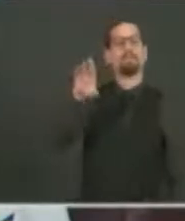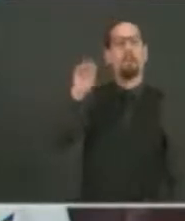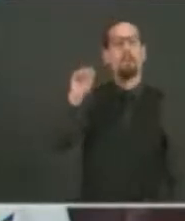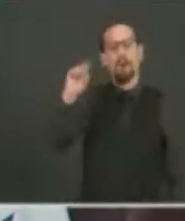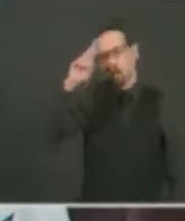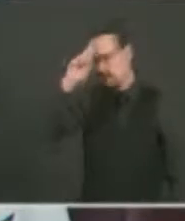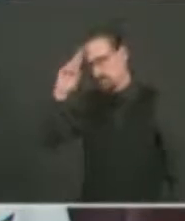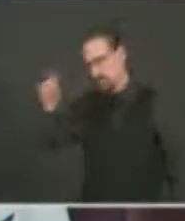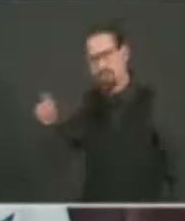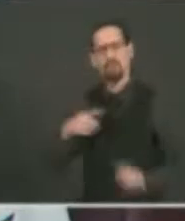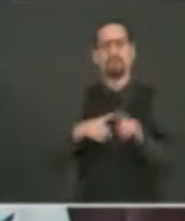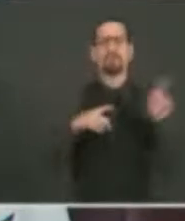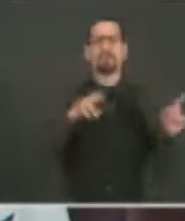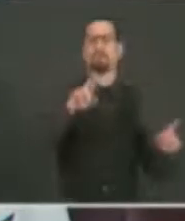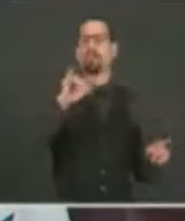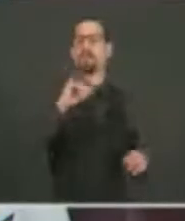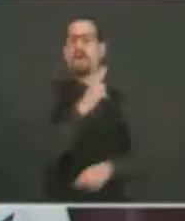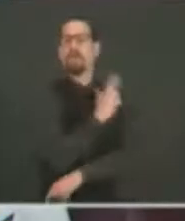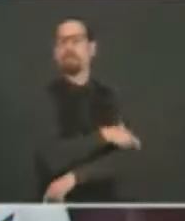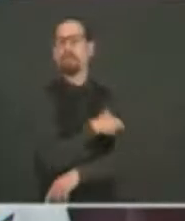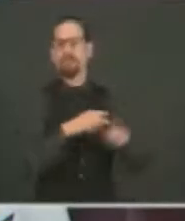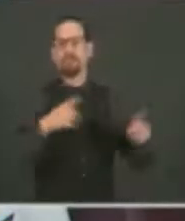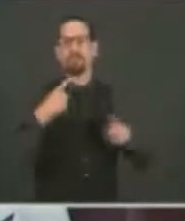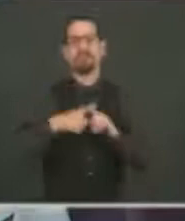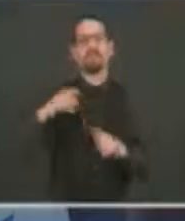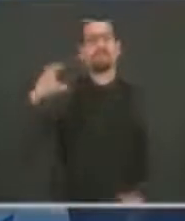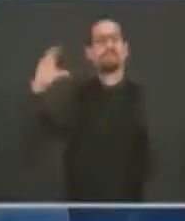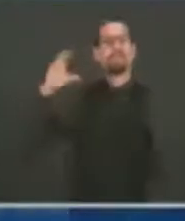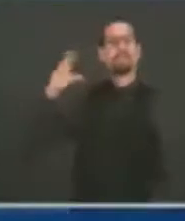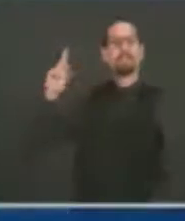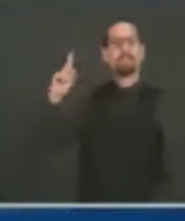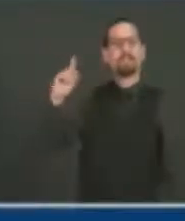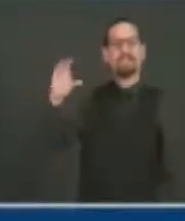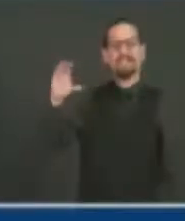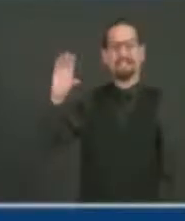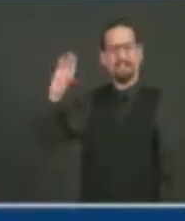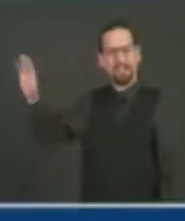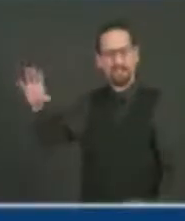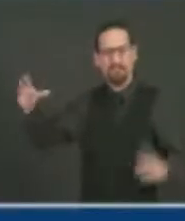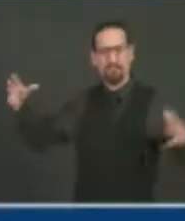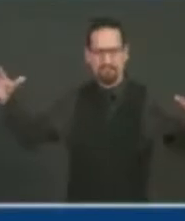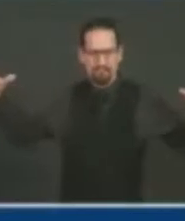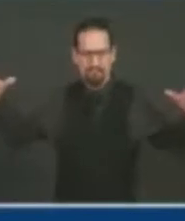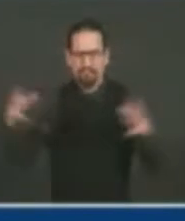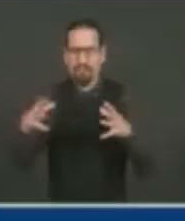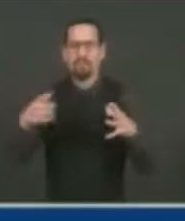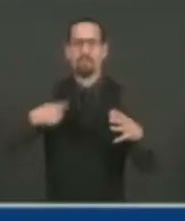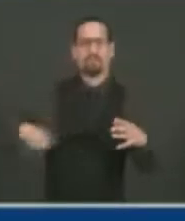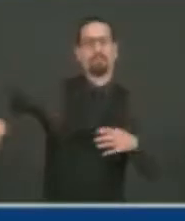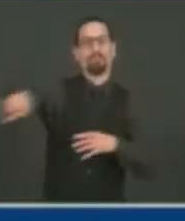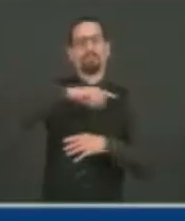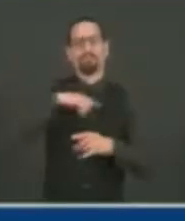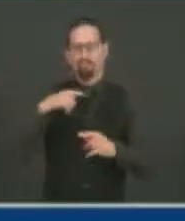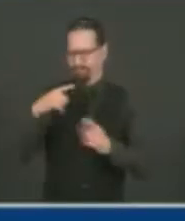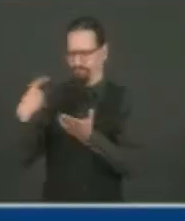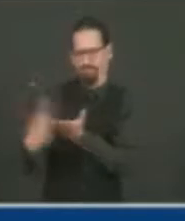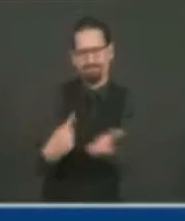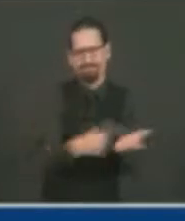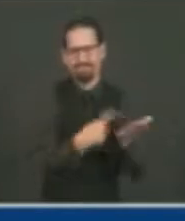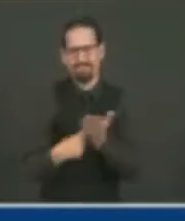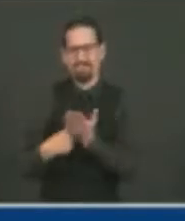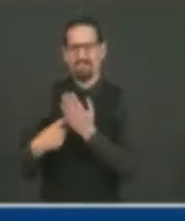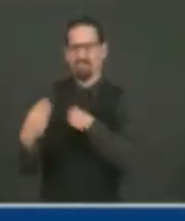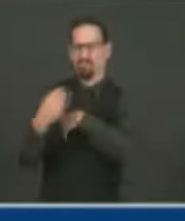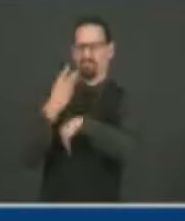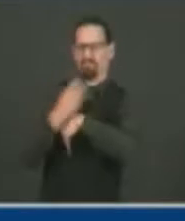So you will see on the left-hand side, it's the same data you're used to, and then in the body, you'll see 3 different graphs.